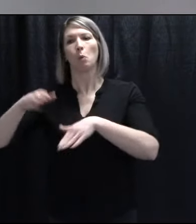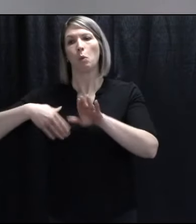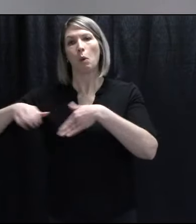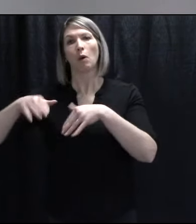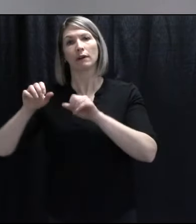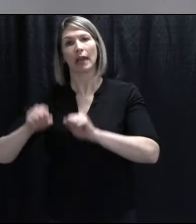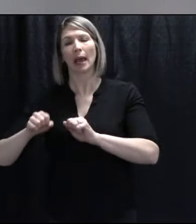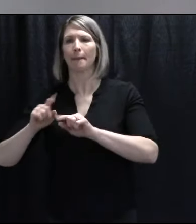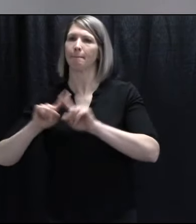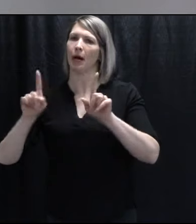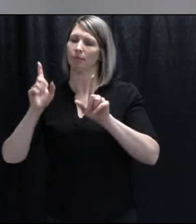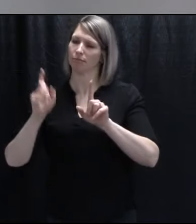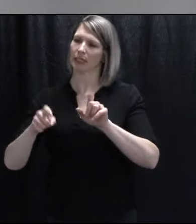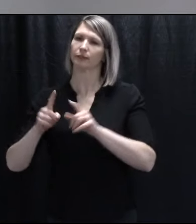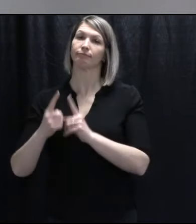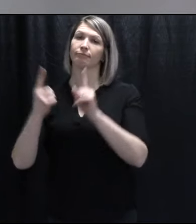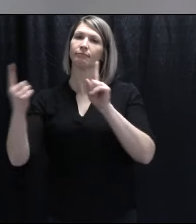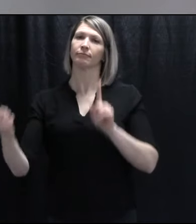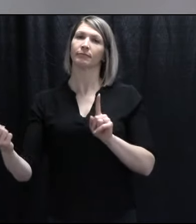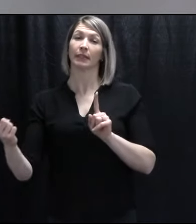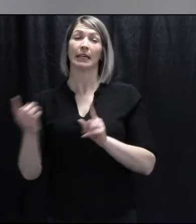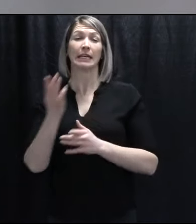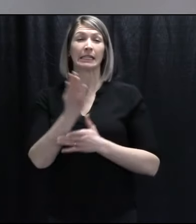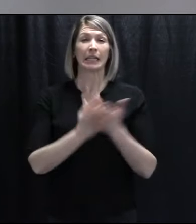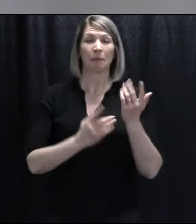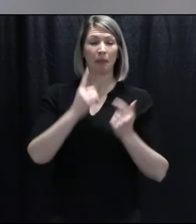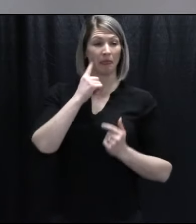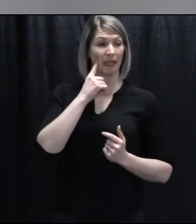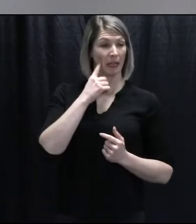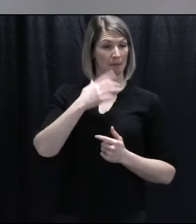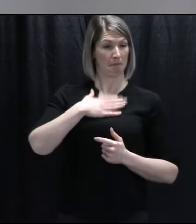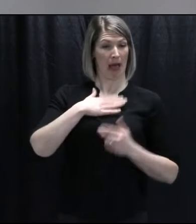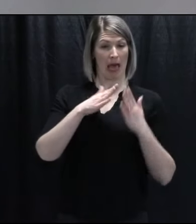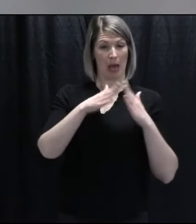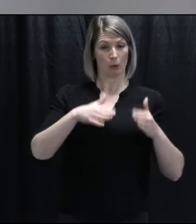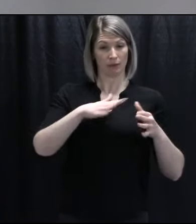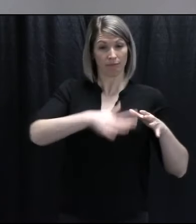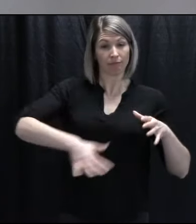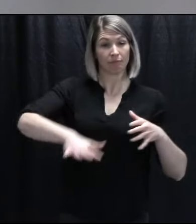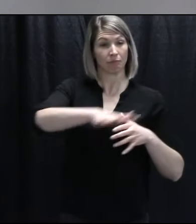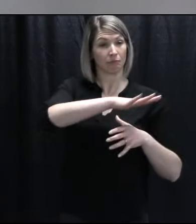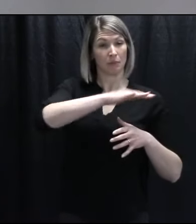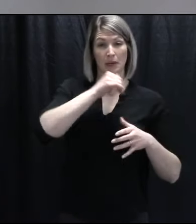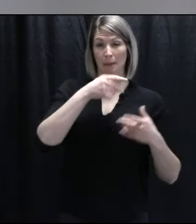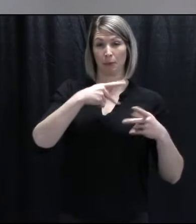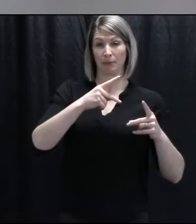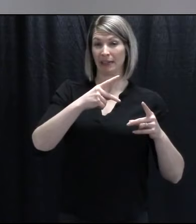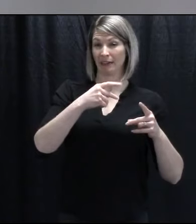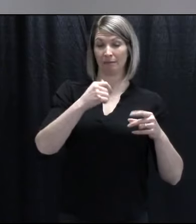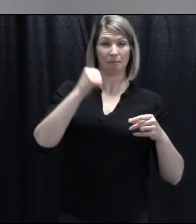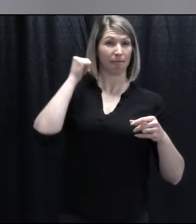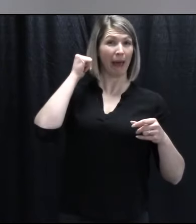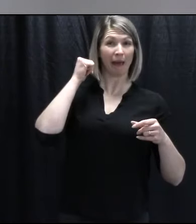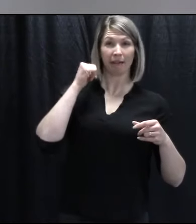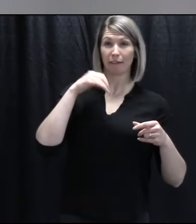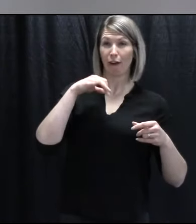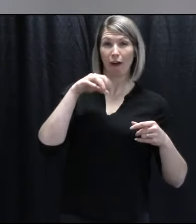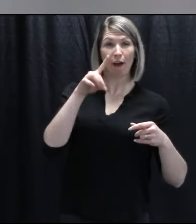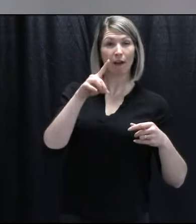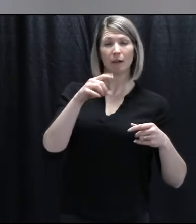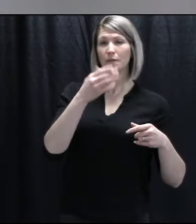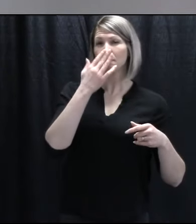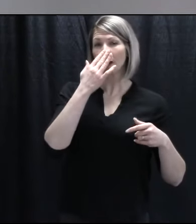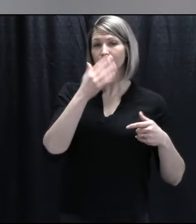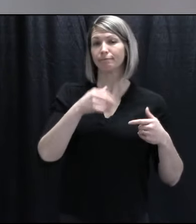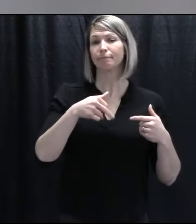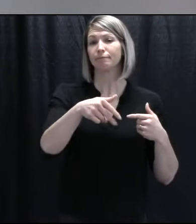their own home property to and going outside. So I guess just some clarification perhaps on what exactly